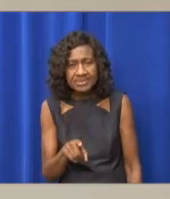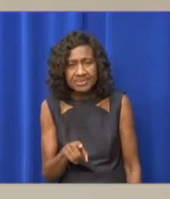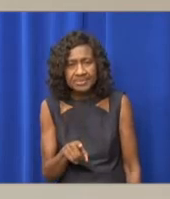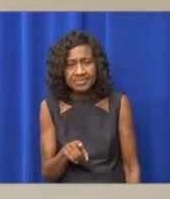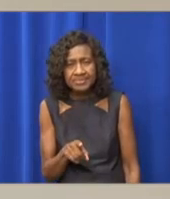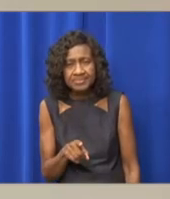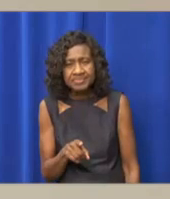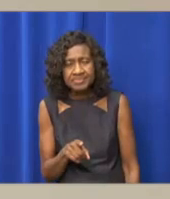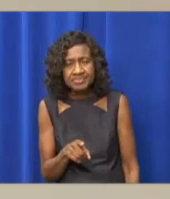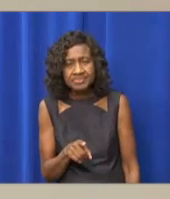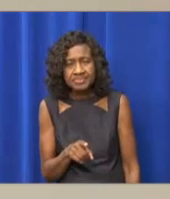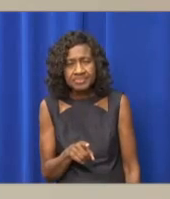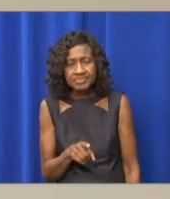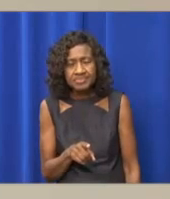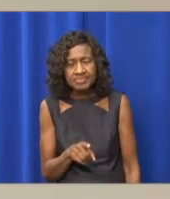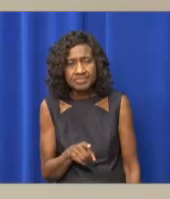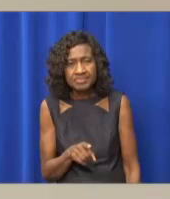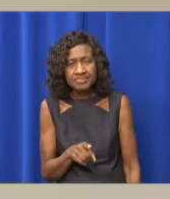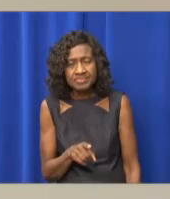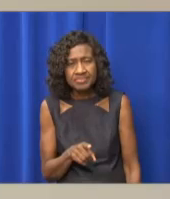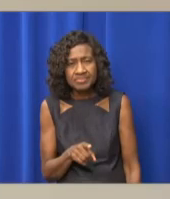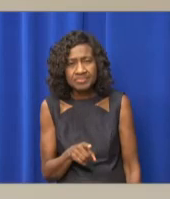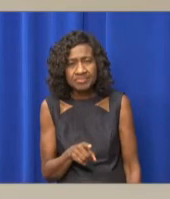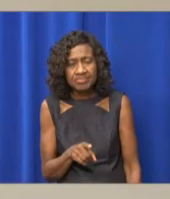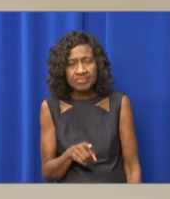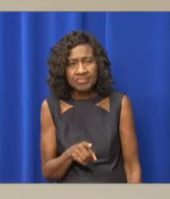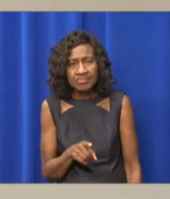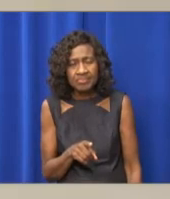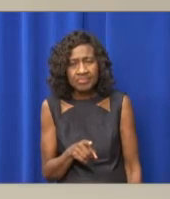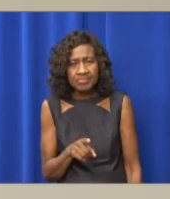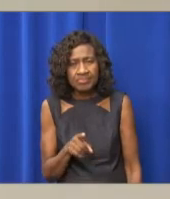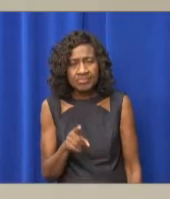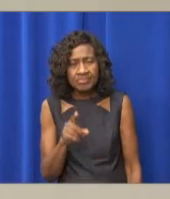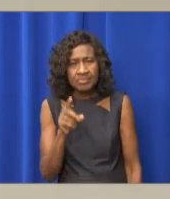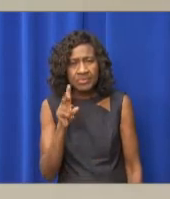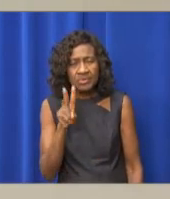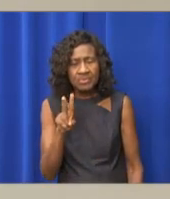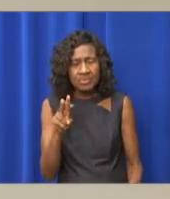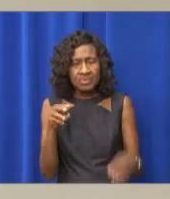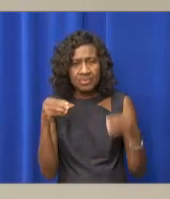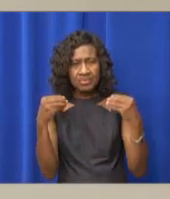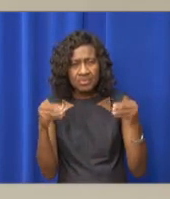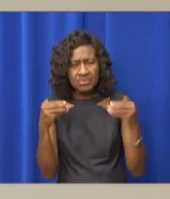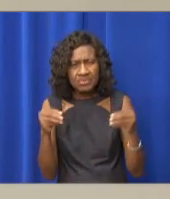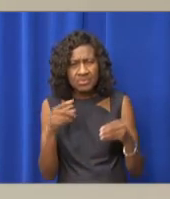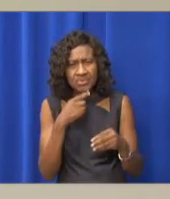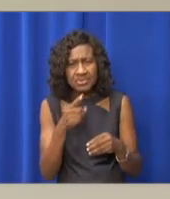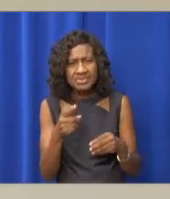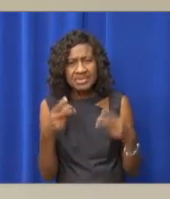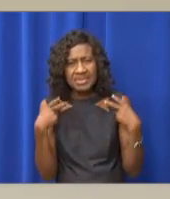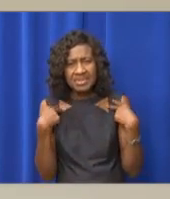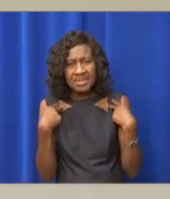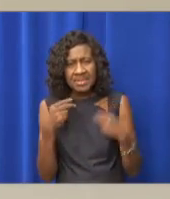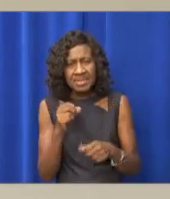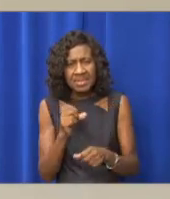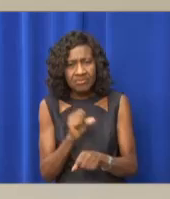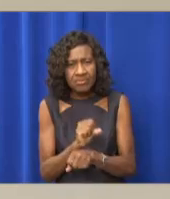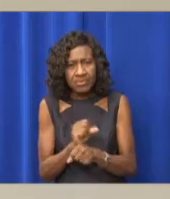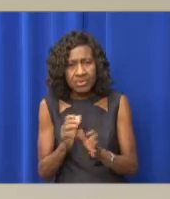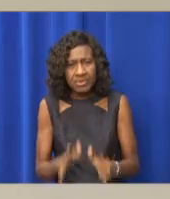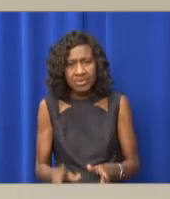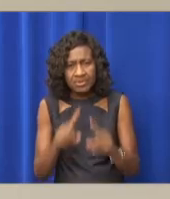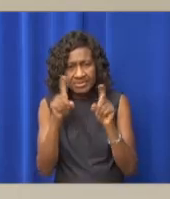Lee. Afternoon. Basically, the two stores have said that they have had employees test positive for COVID-19, and we're starting to get a lot of